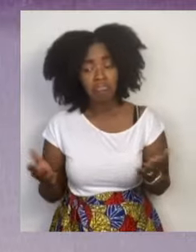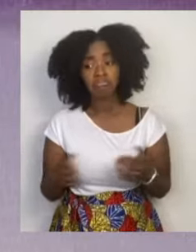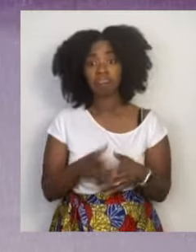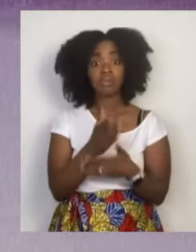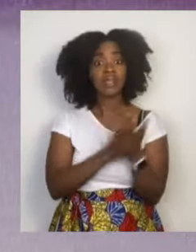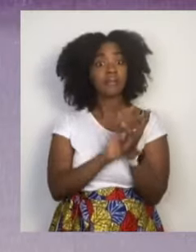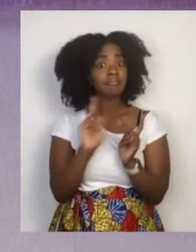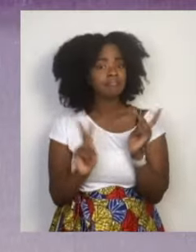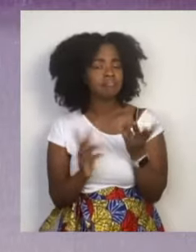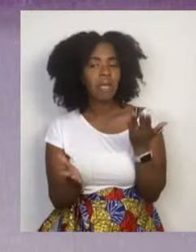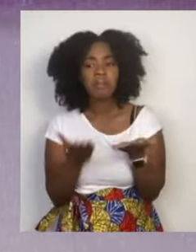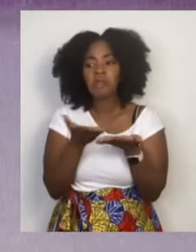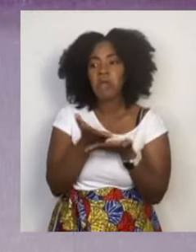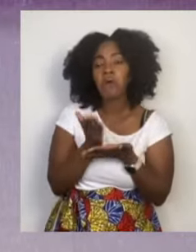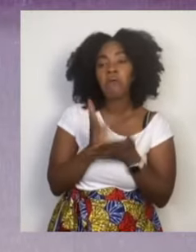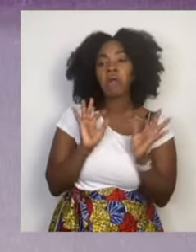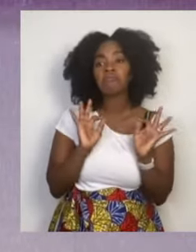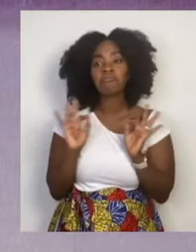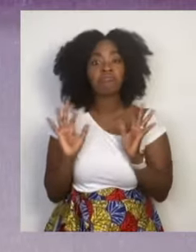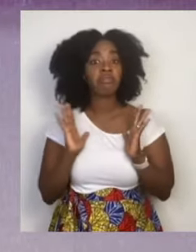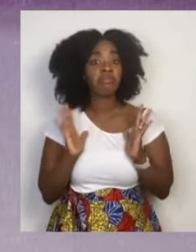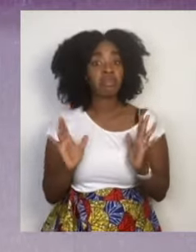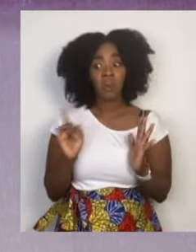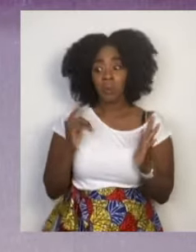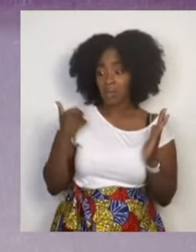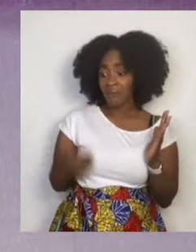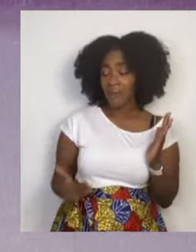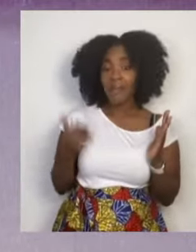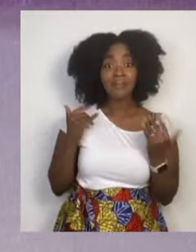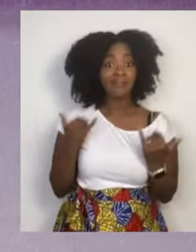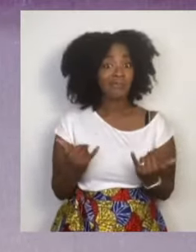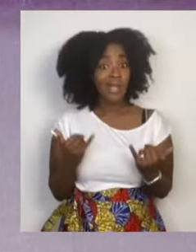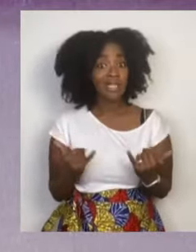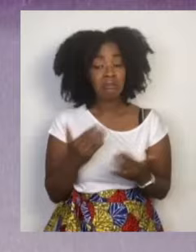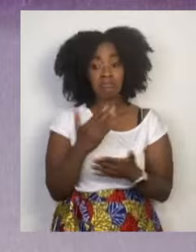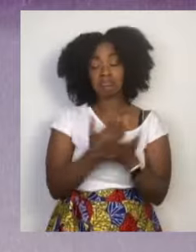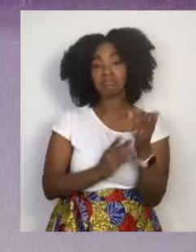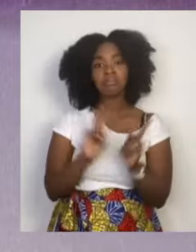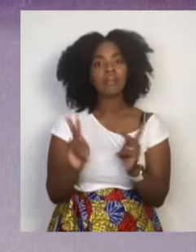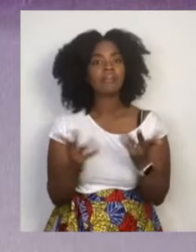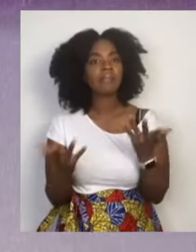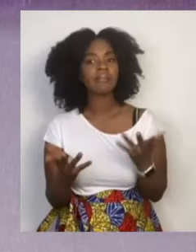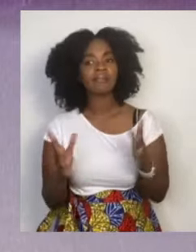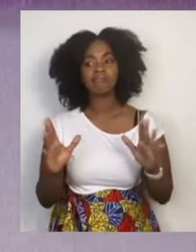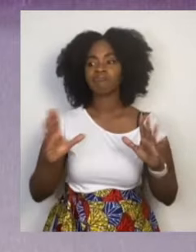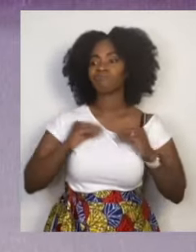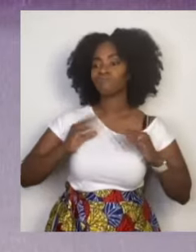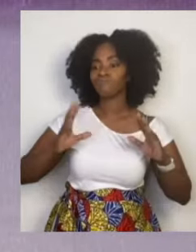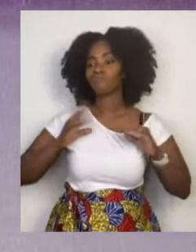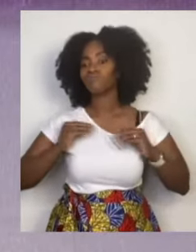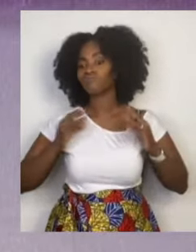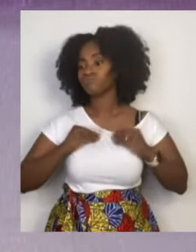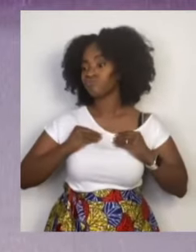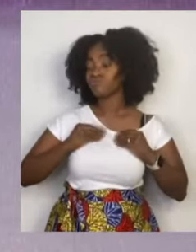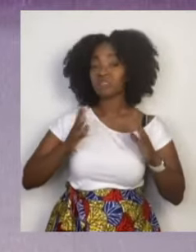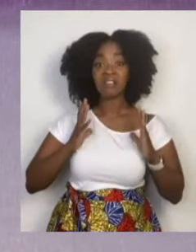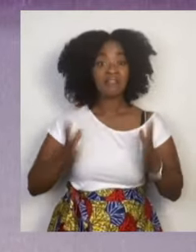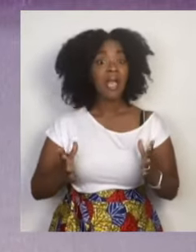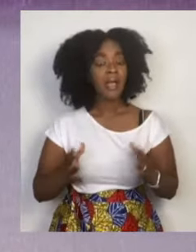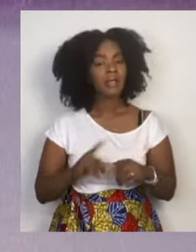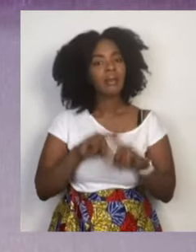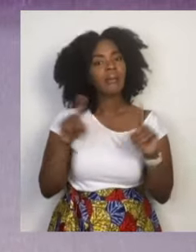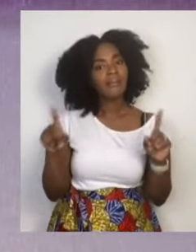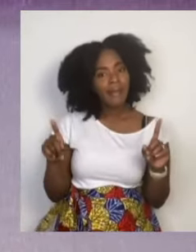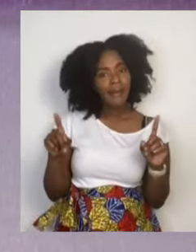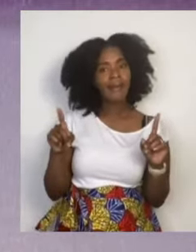you are. Some people may be okay to settle. But when God puts a want to on the